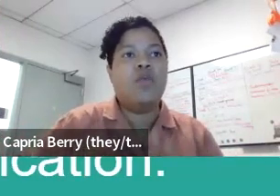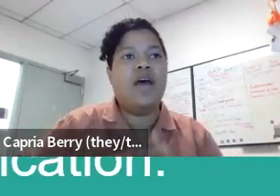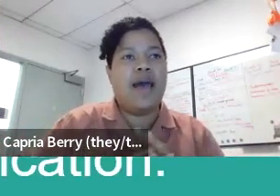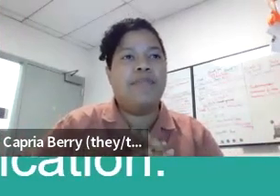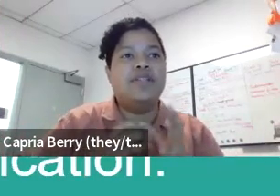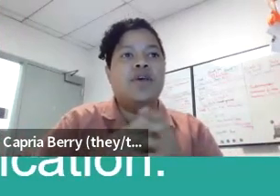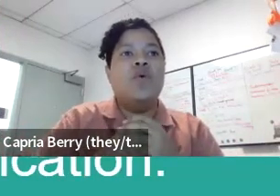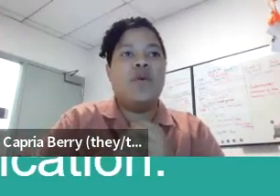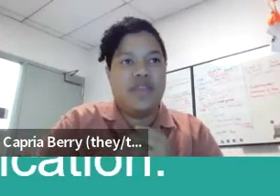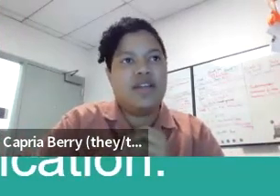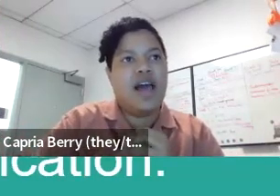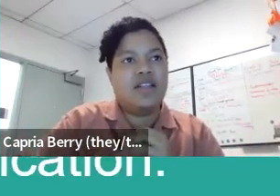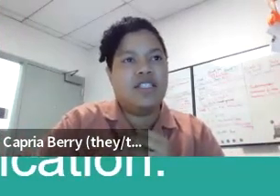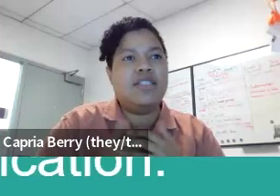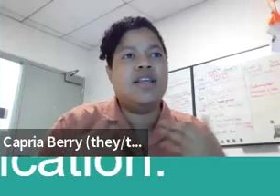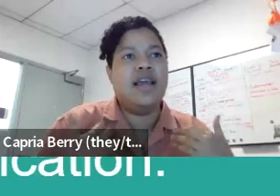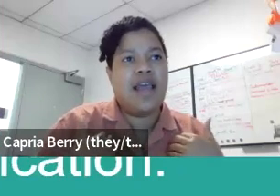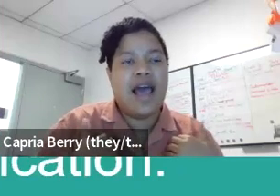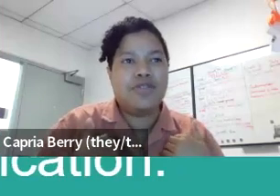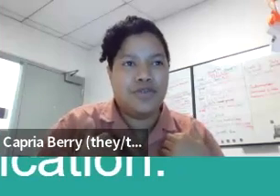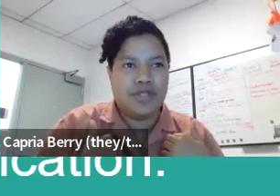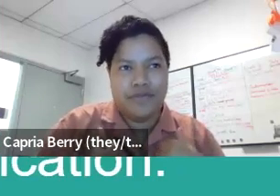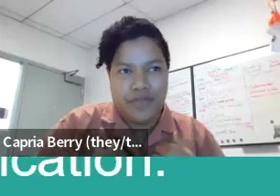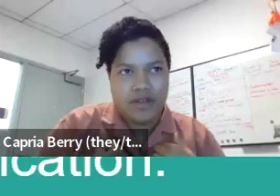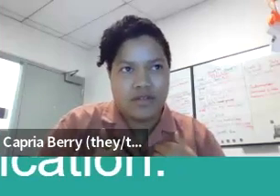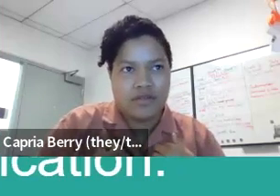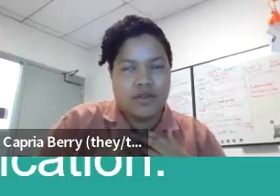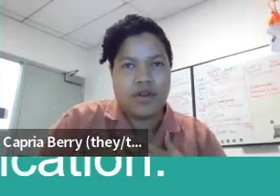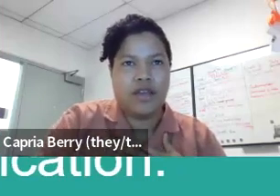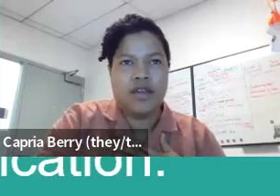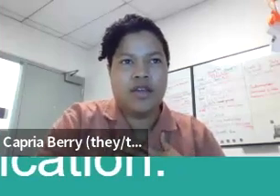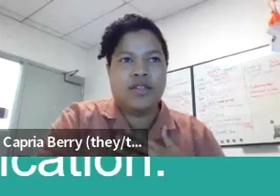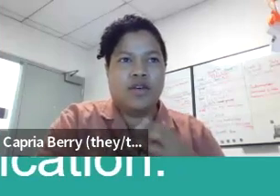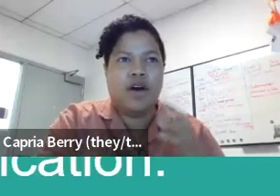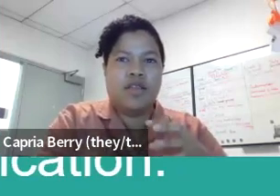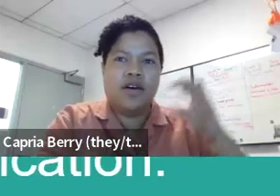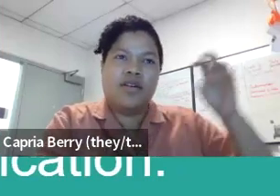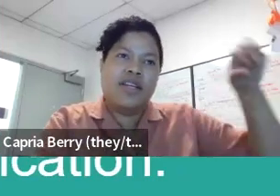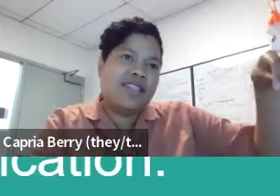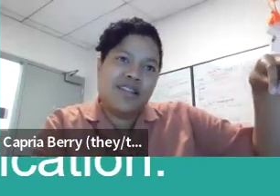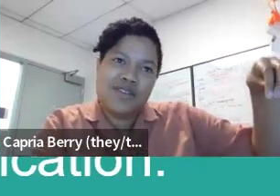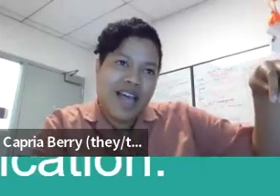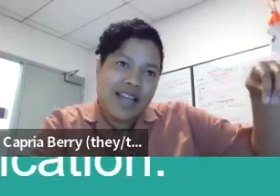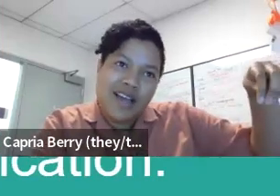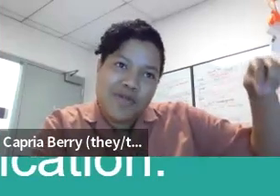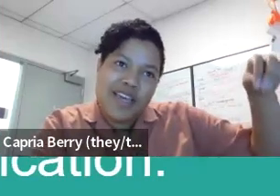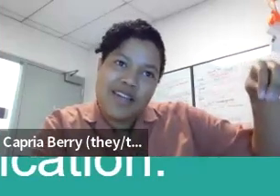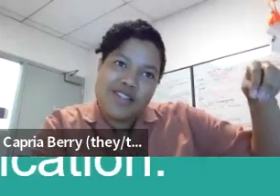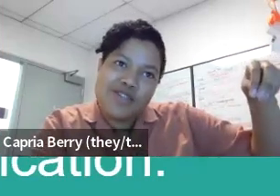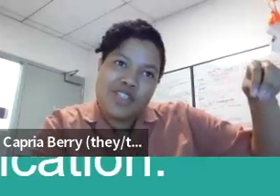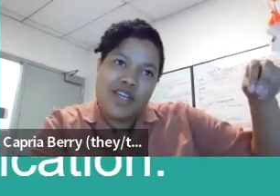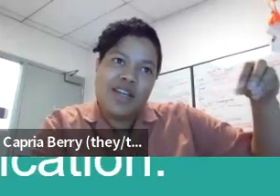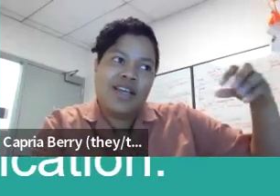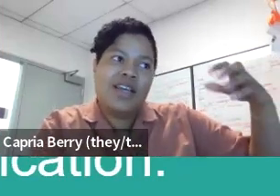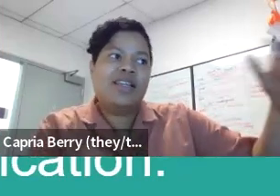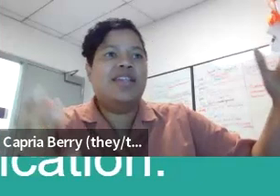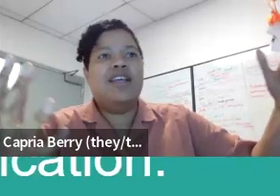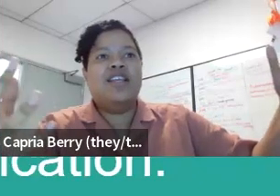from disability justice and implement them for change within the structure of the